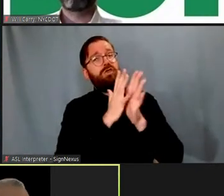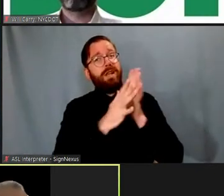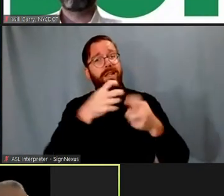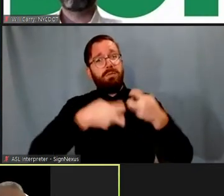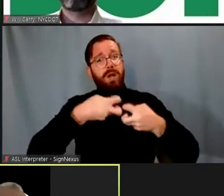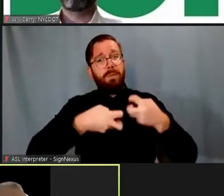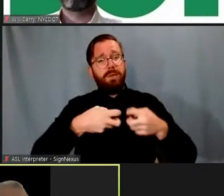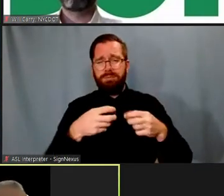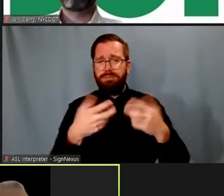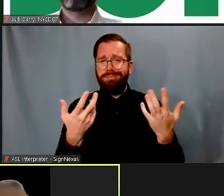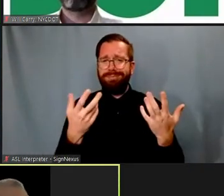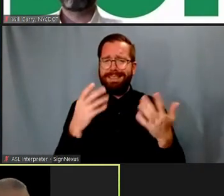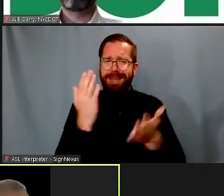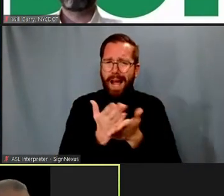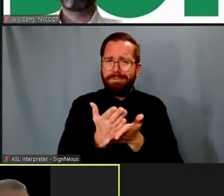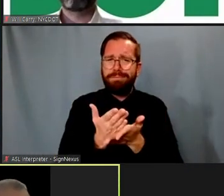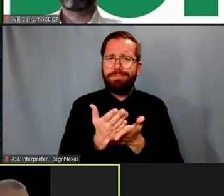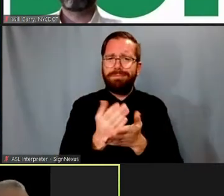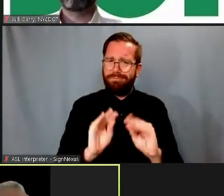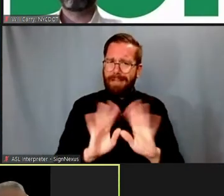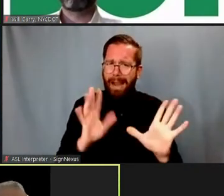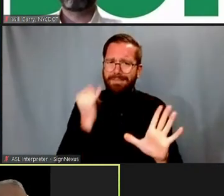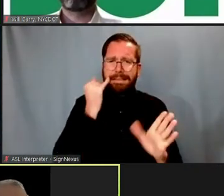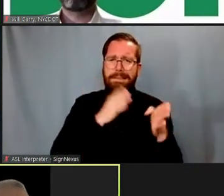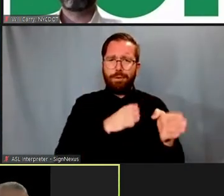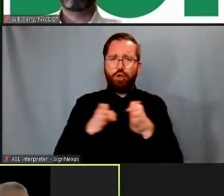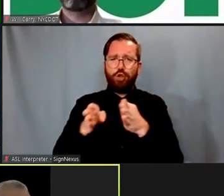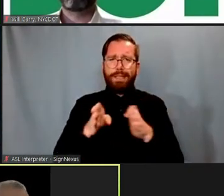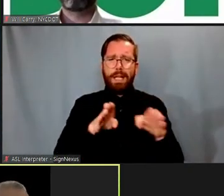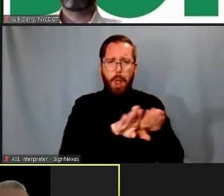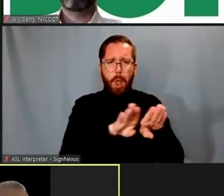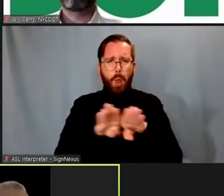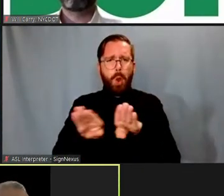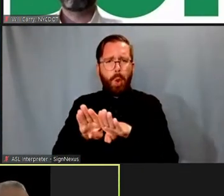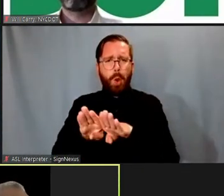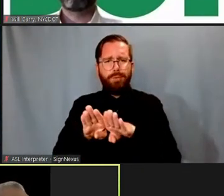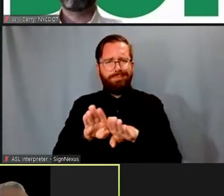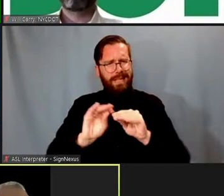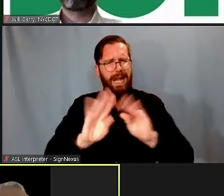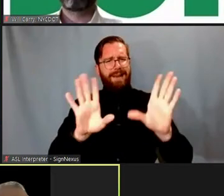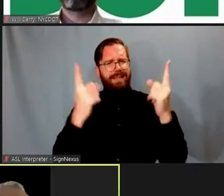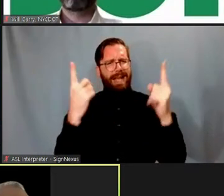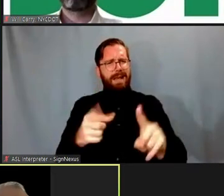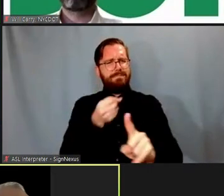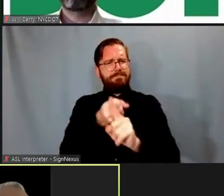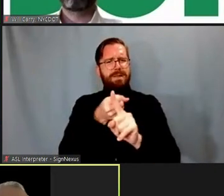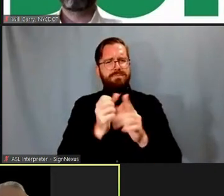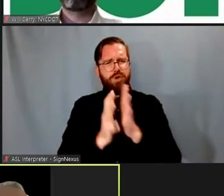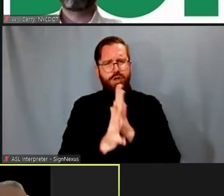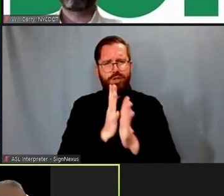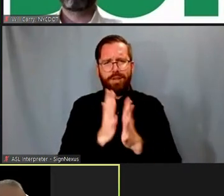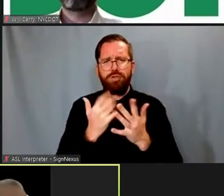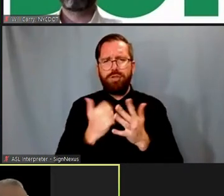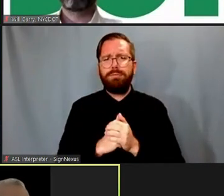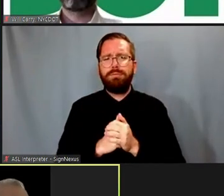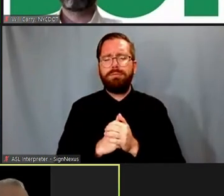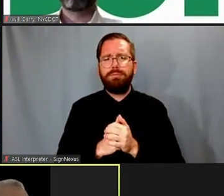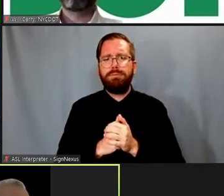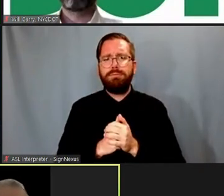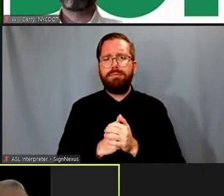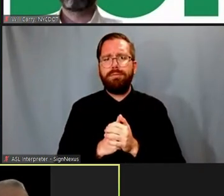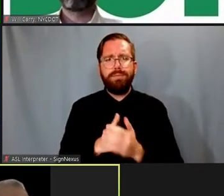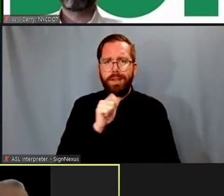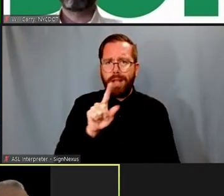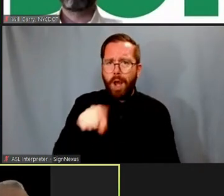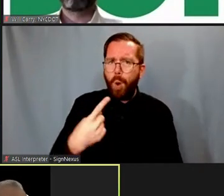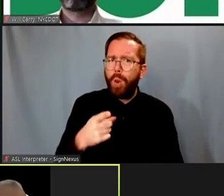you continue to close the streaks it's a overreach not only did you go and try to put a toll on one